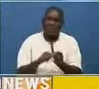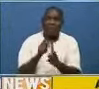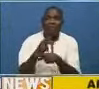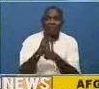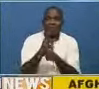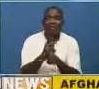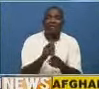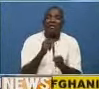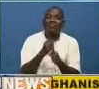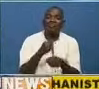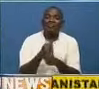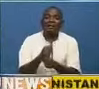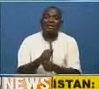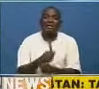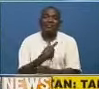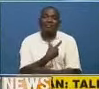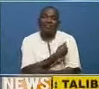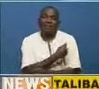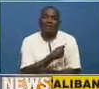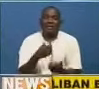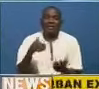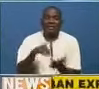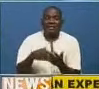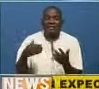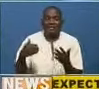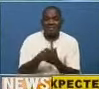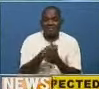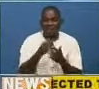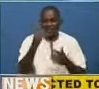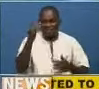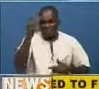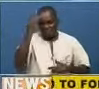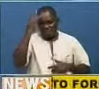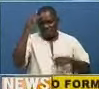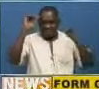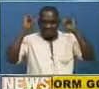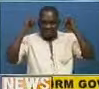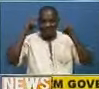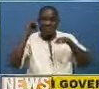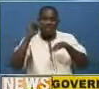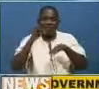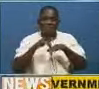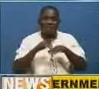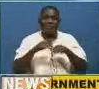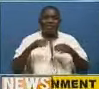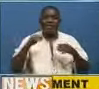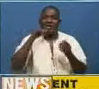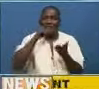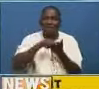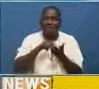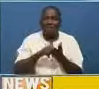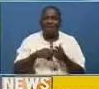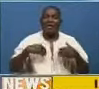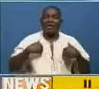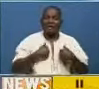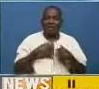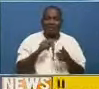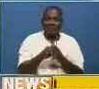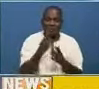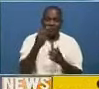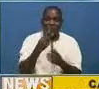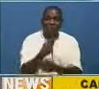production of vaccine against Newcastle disease, a deadly infection that affects poultry. The production of the